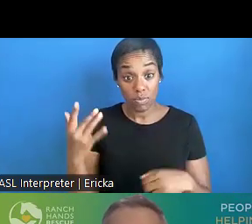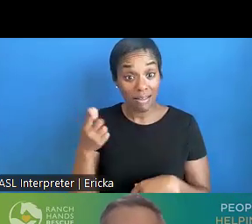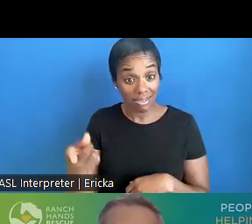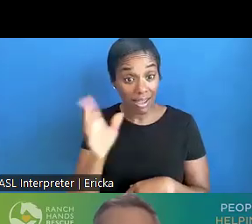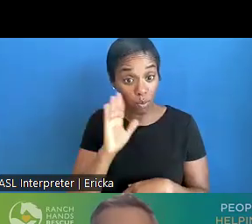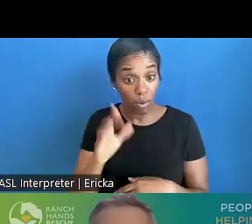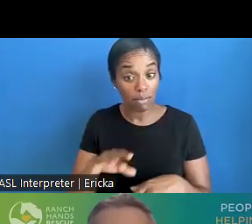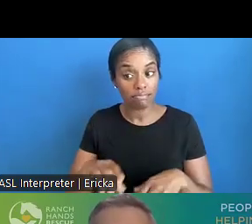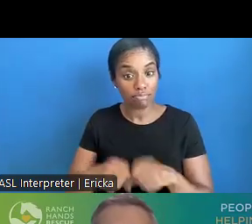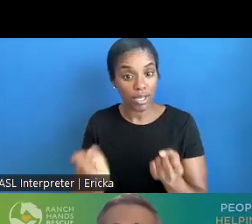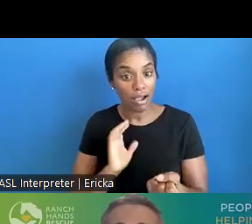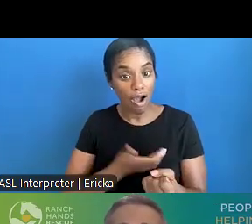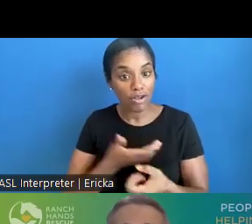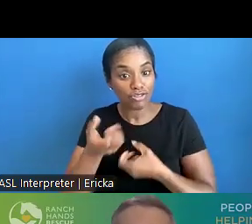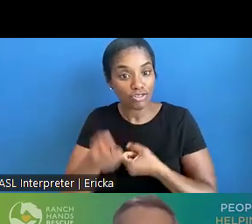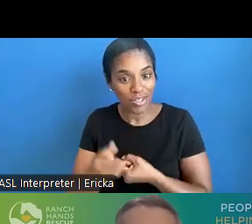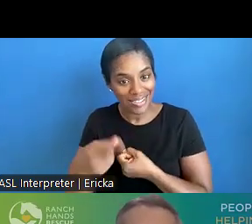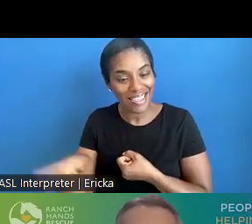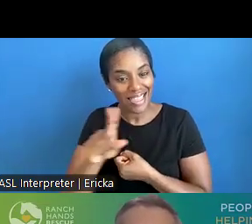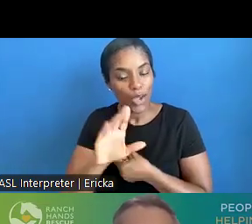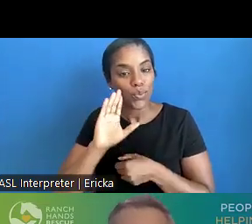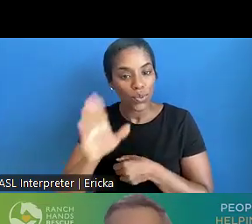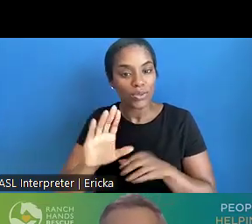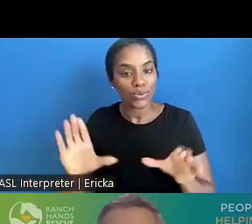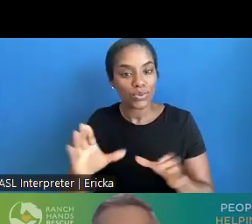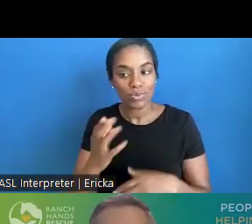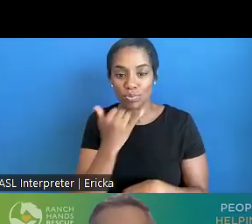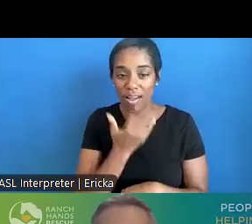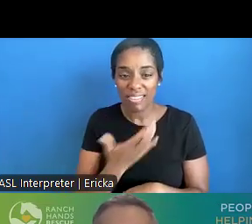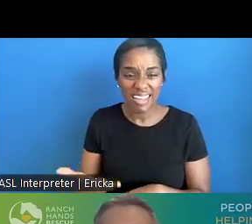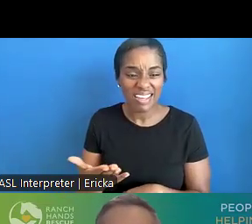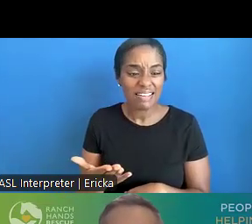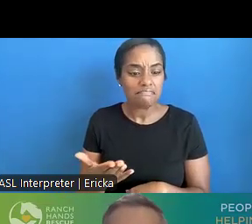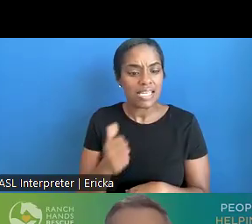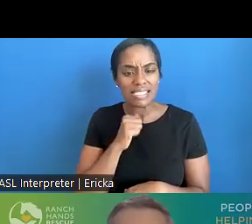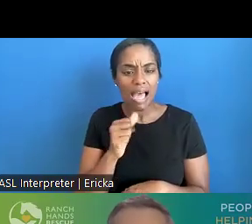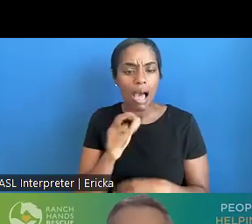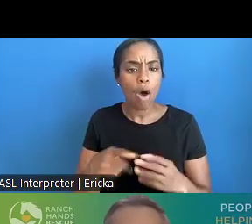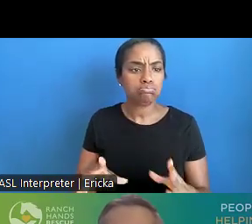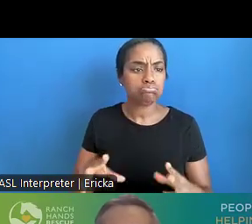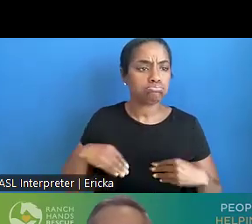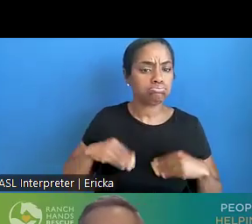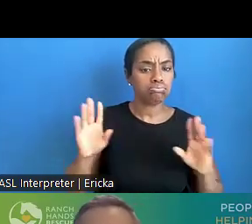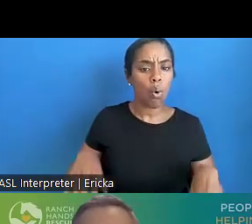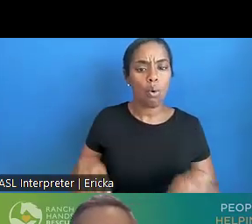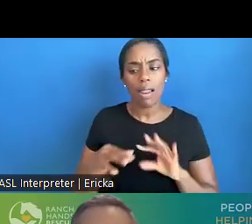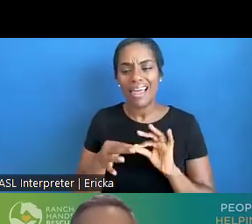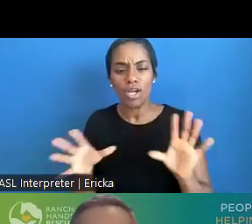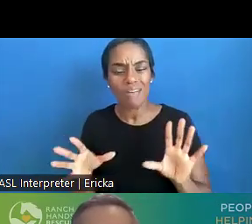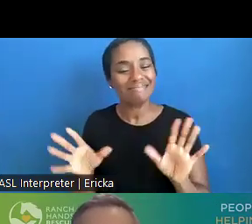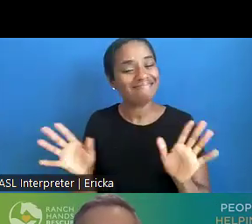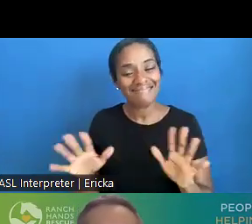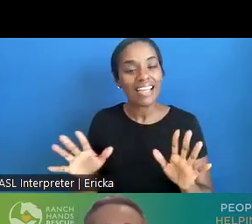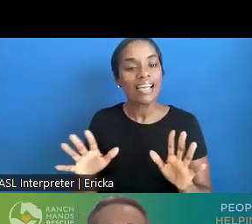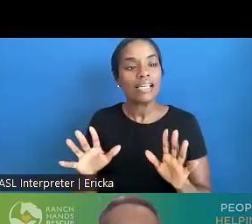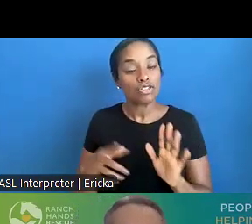to do the wrong thing as well. It's about showing them not just accepting it or letting it go, but showing them, okay, here's how we come back from severed